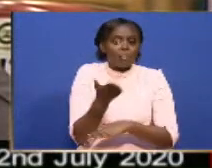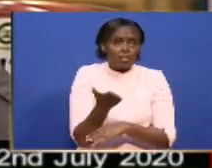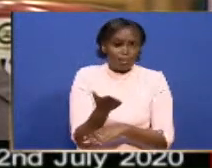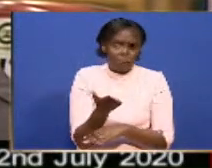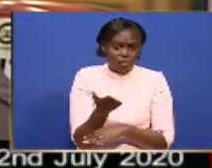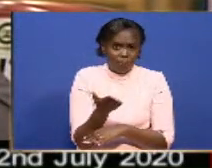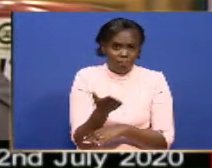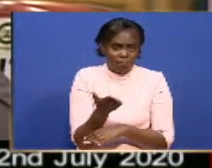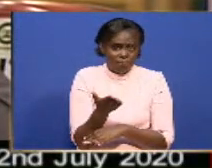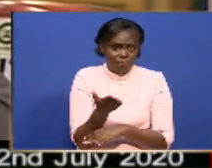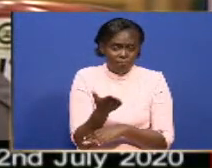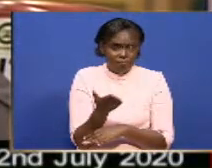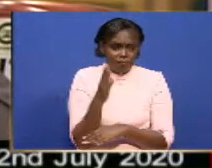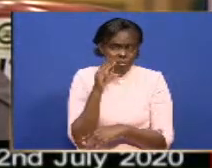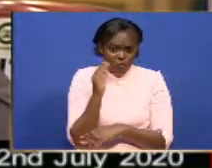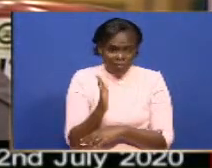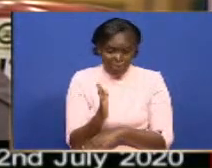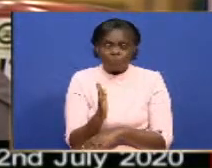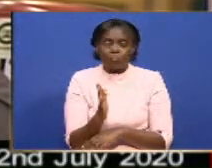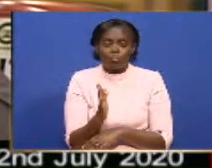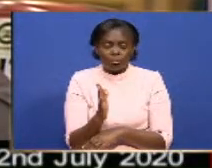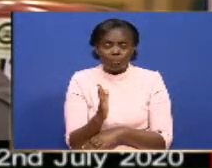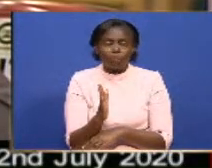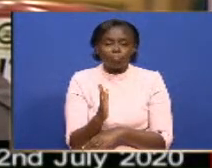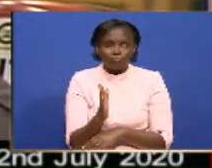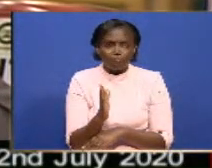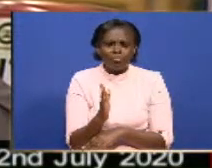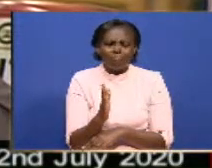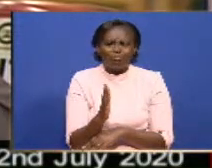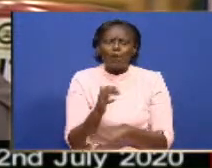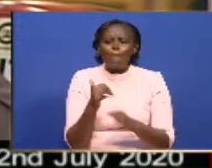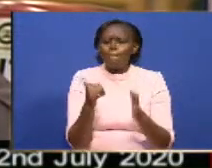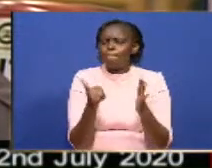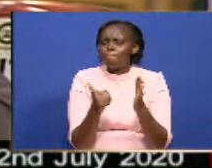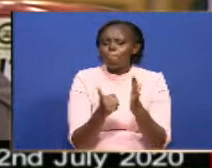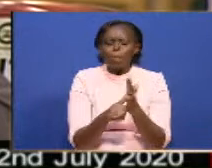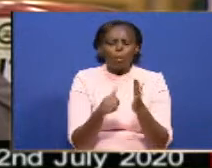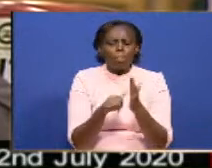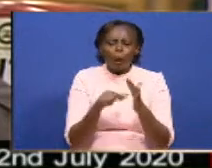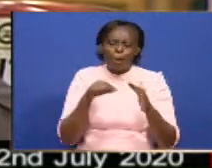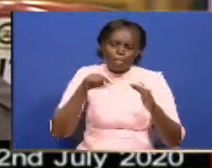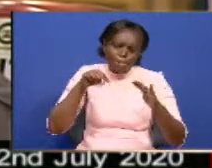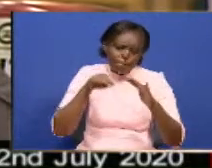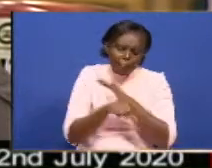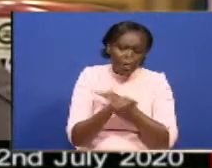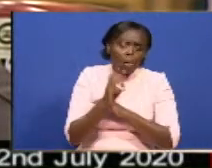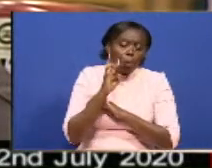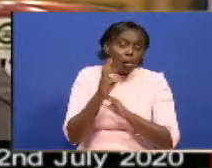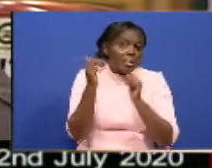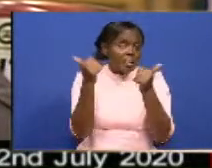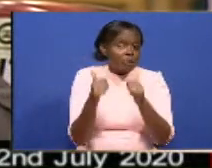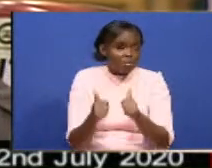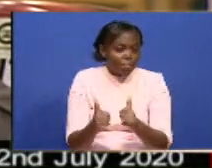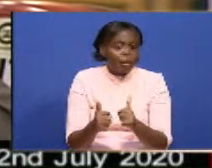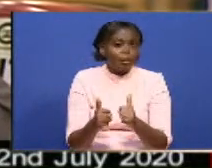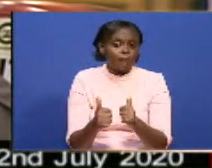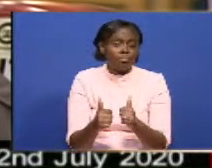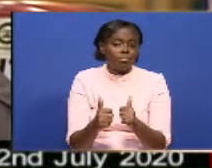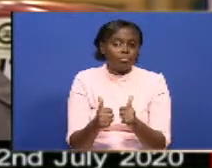And it is indeed, Madam Speaker, a crisis that has never been witnessed by